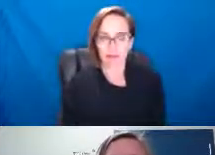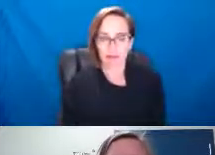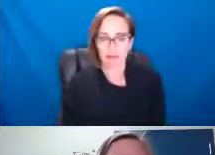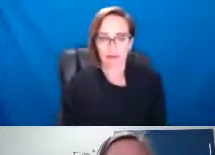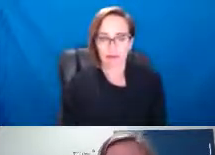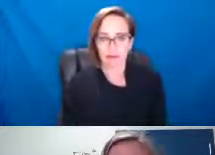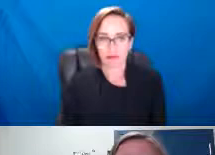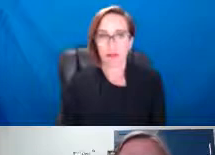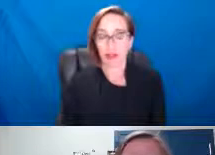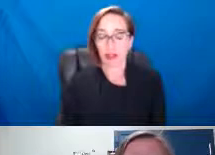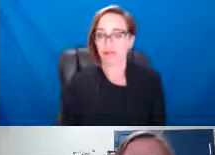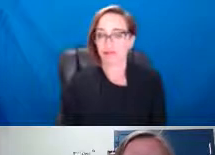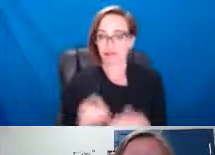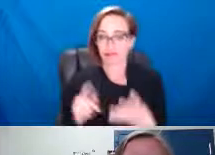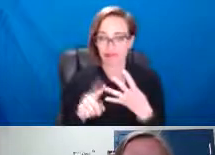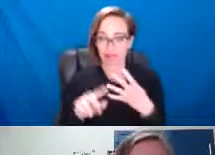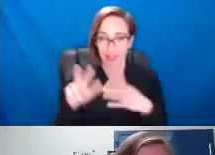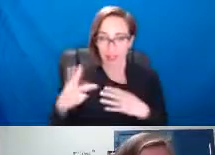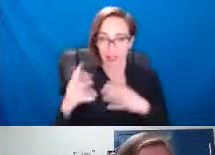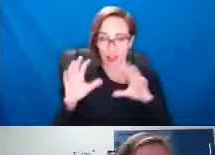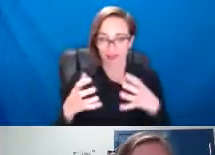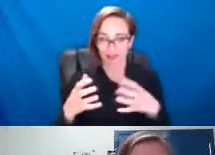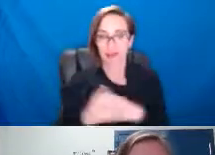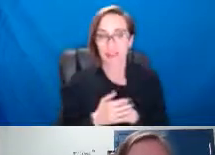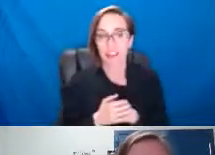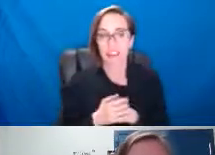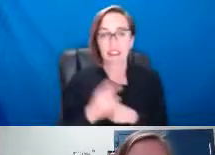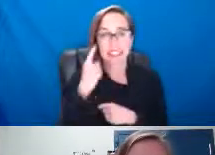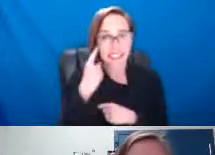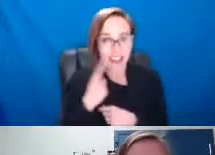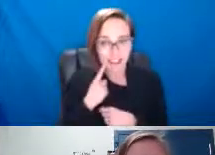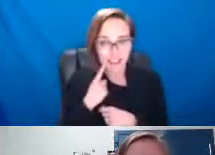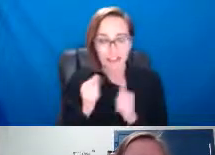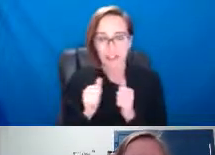Deaf with low vision is the next group that I want to talk about.